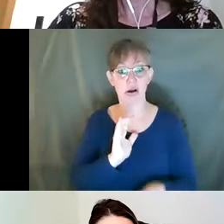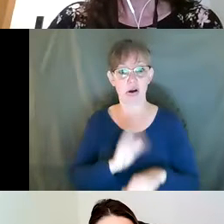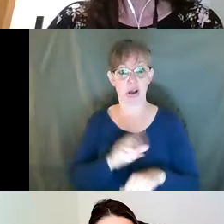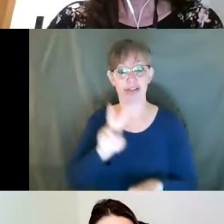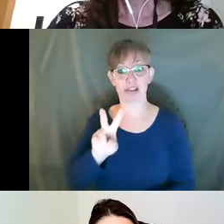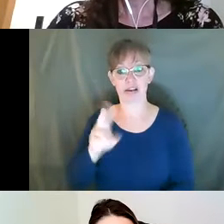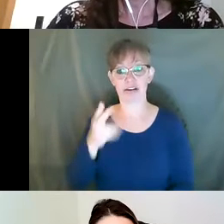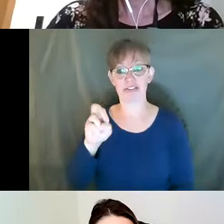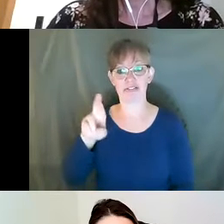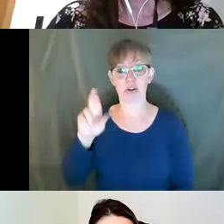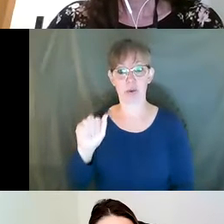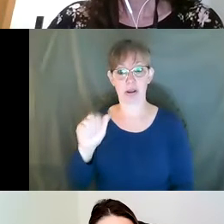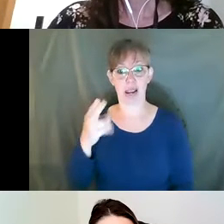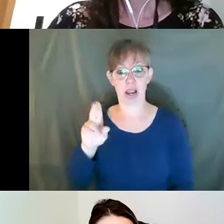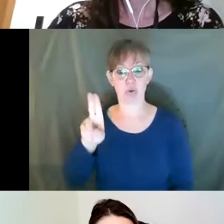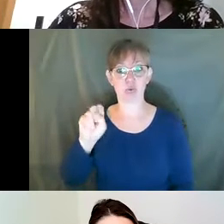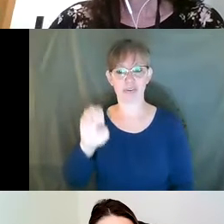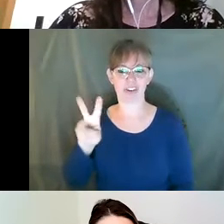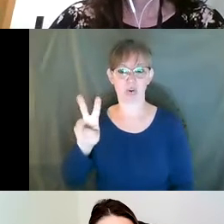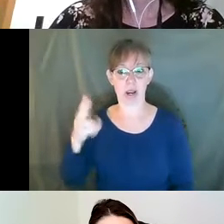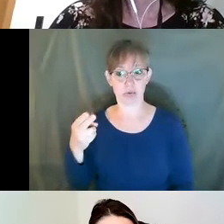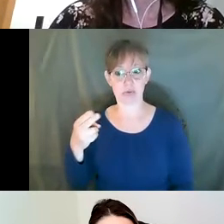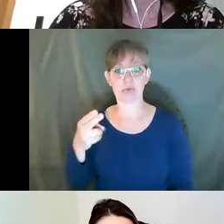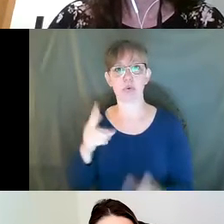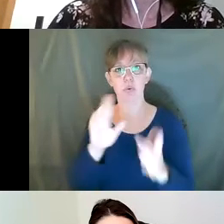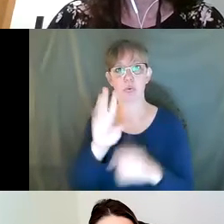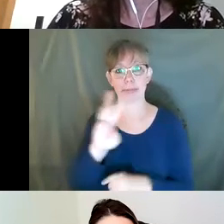all of the others will be made available probably beginning of July.